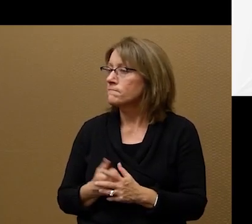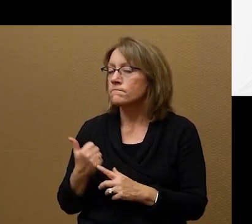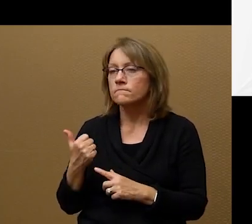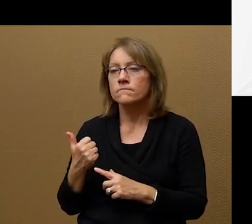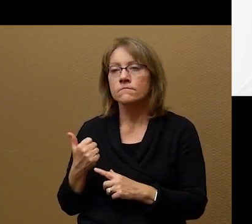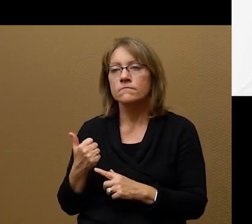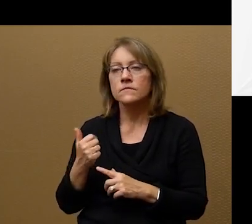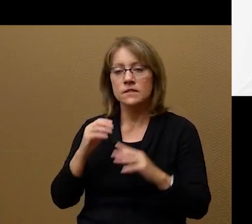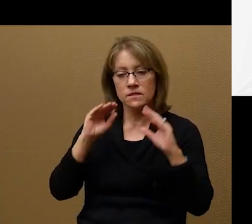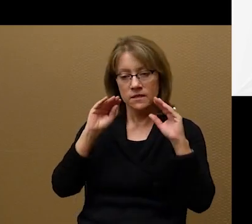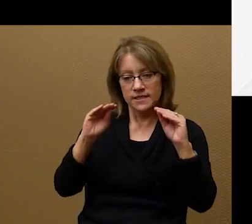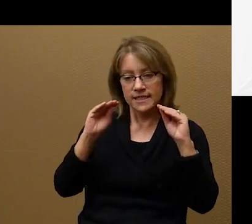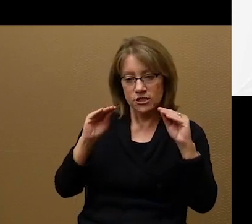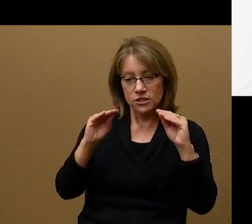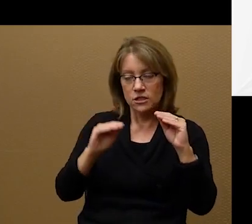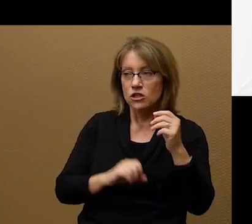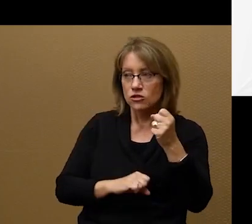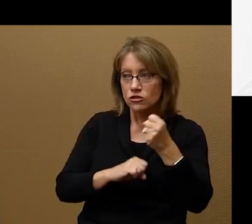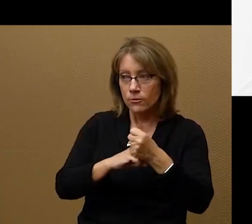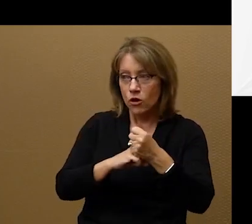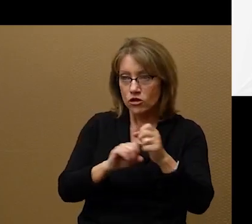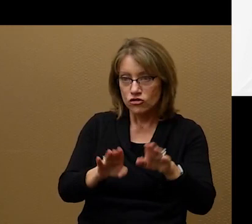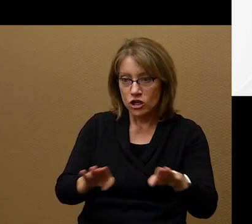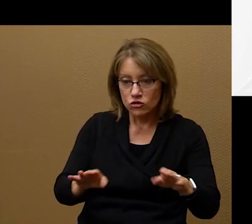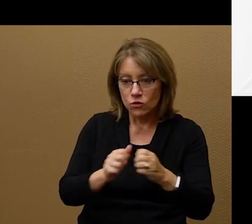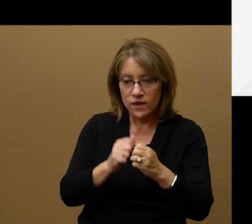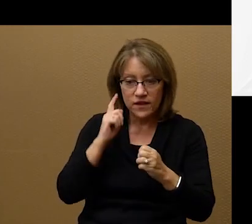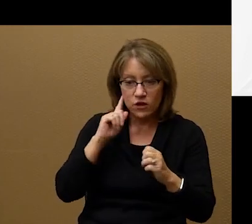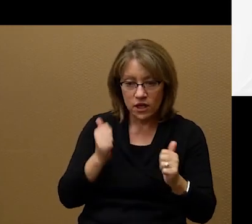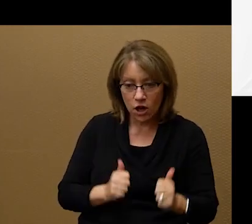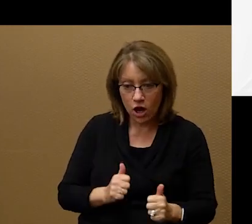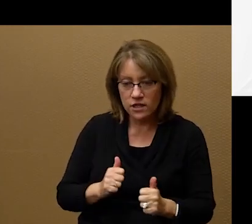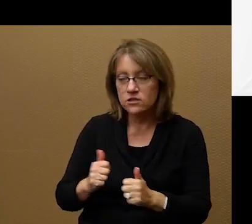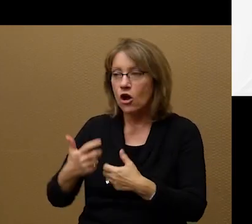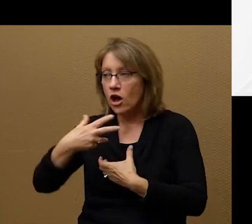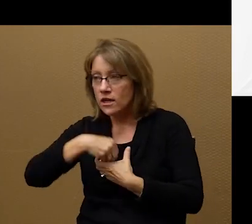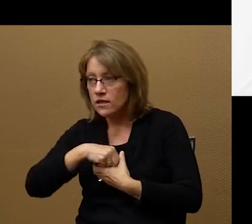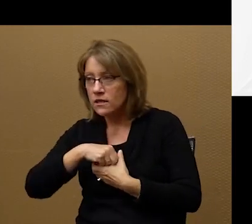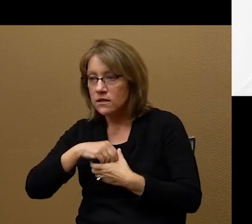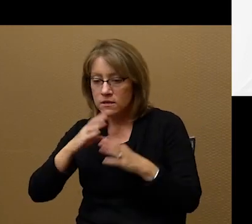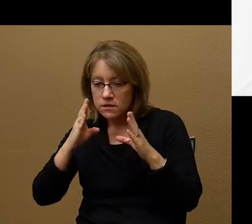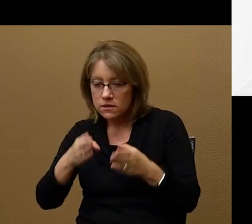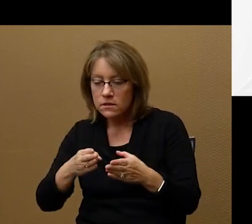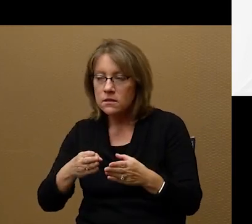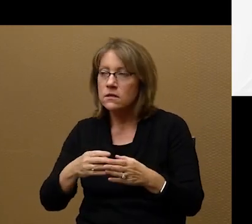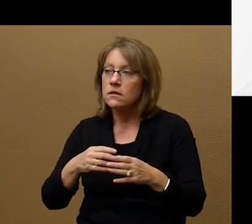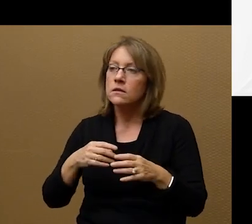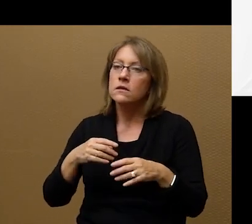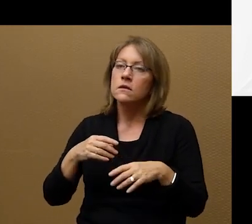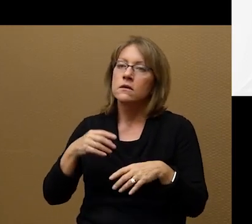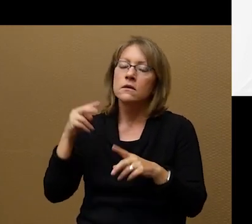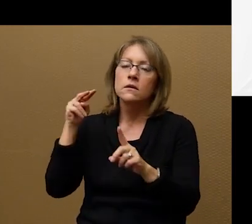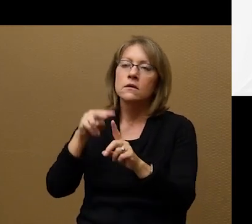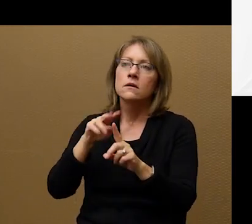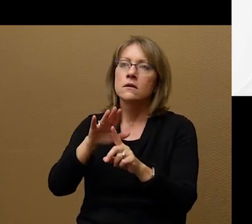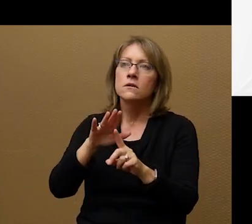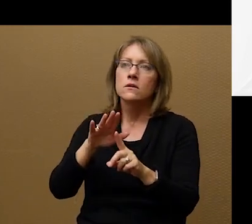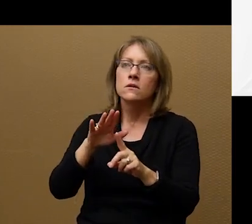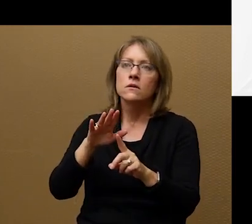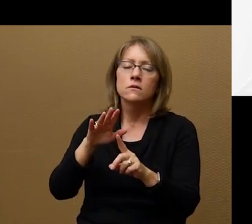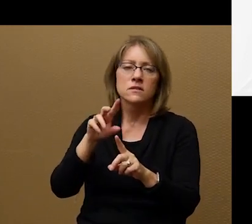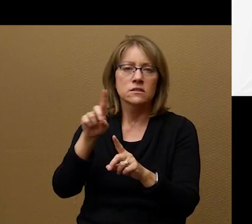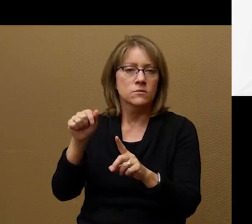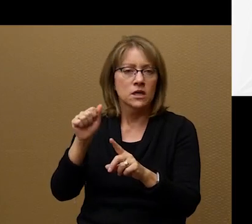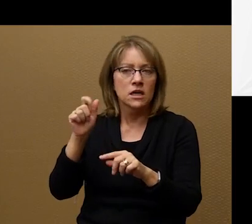supporting children who have a hearing loss and autism, the approach to each disability cannot be viewed without the